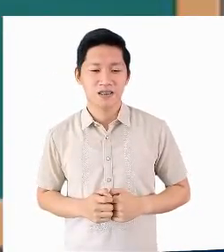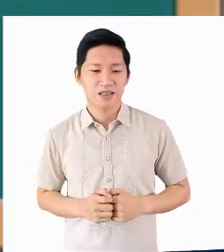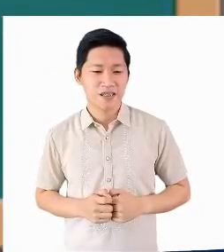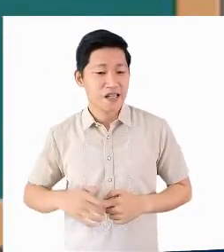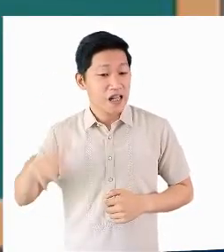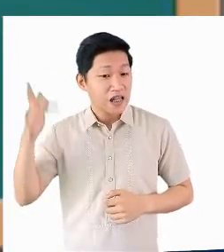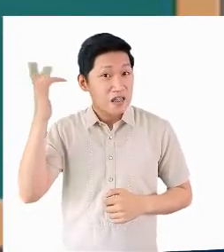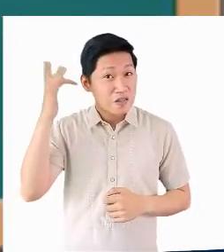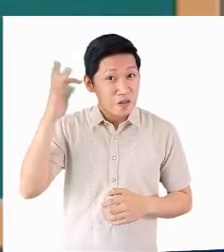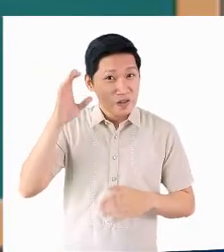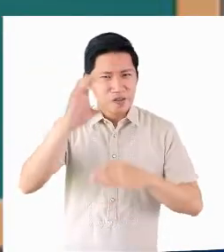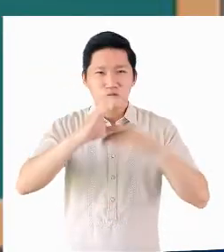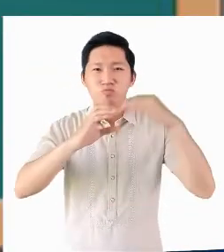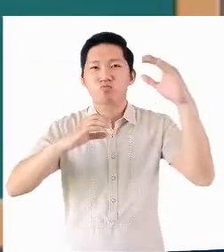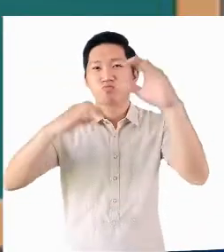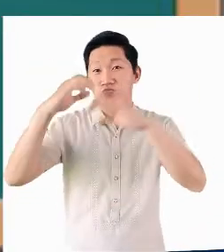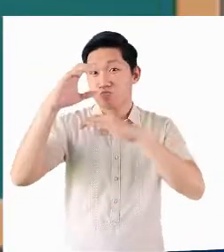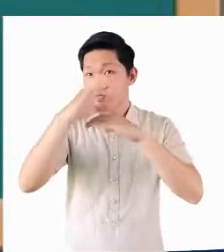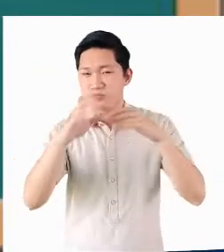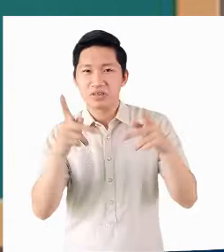noise from a construction site,